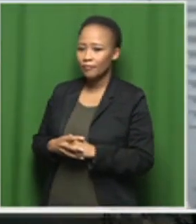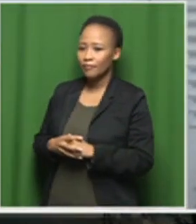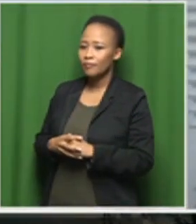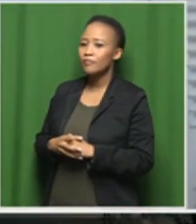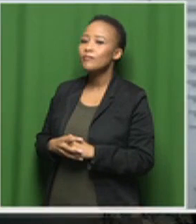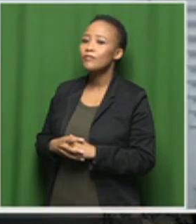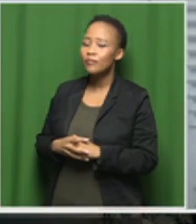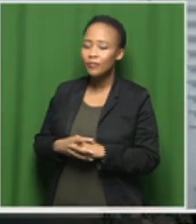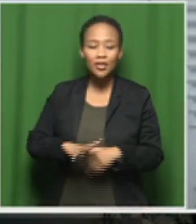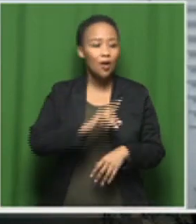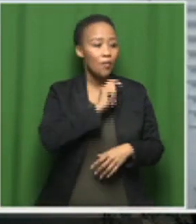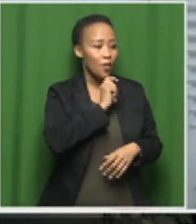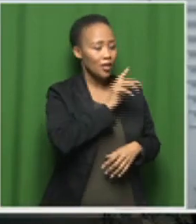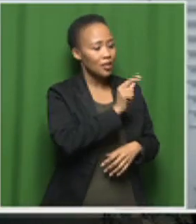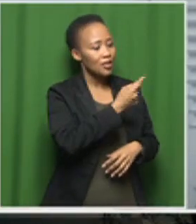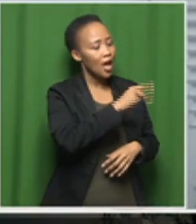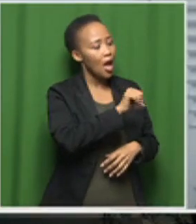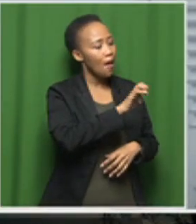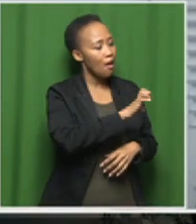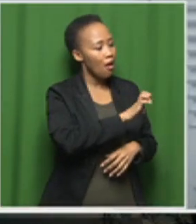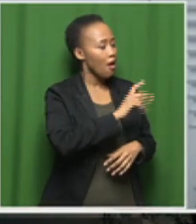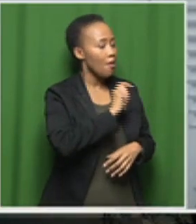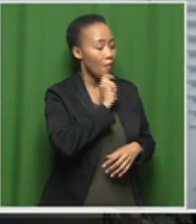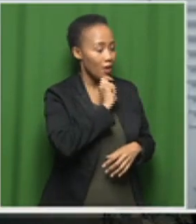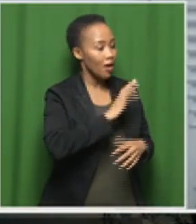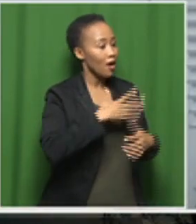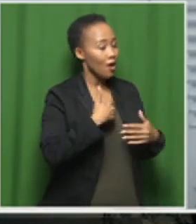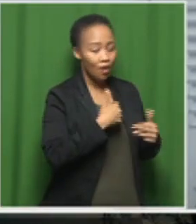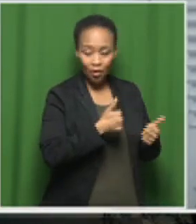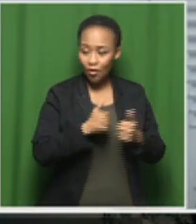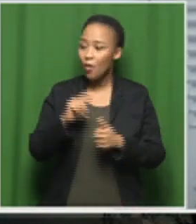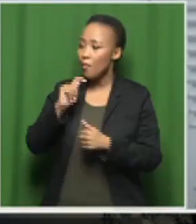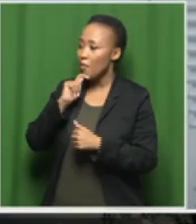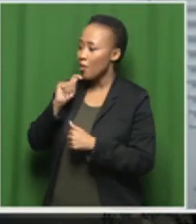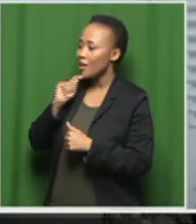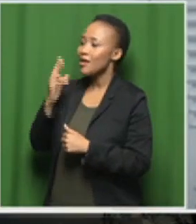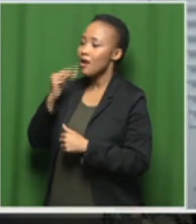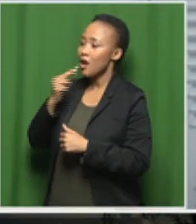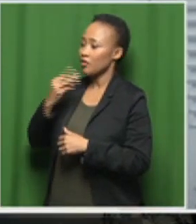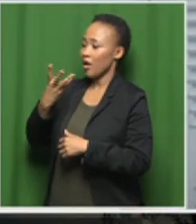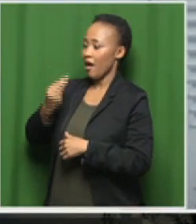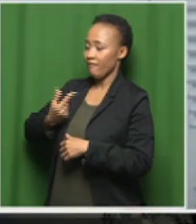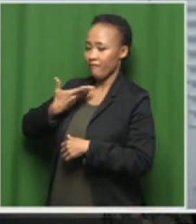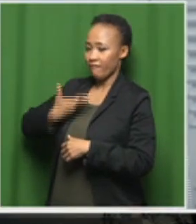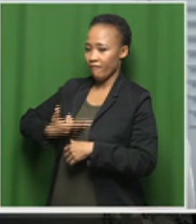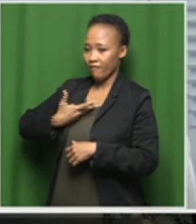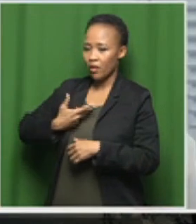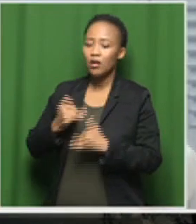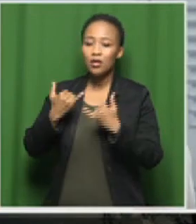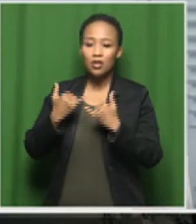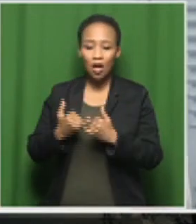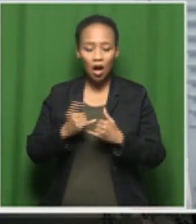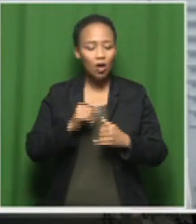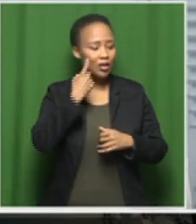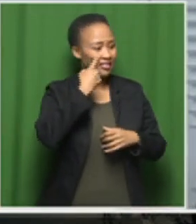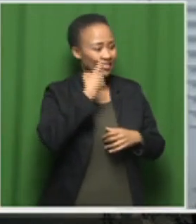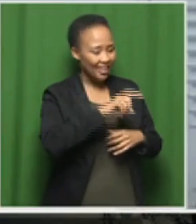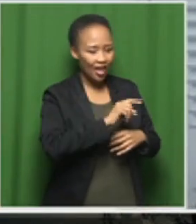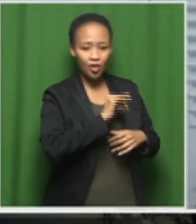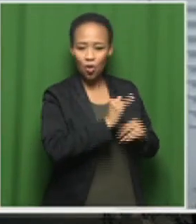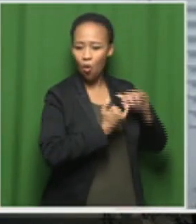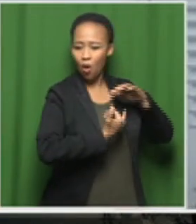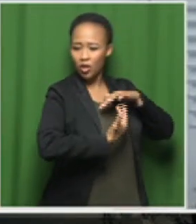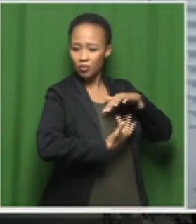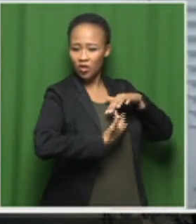Morning. Thank you for having me. Good to have you on the show this morning. Now, let's talk about your collection and the inspiration behind Lobola. What's that